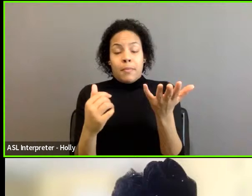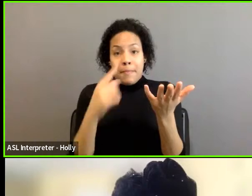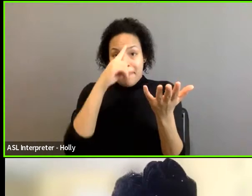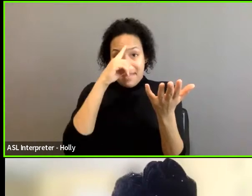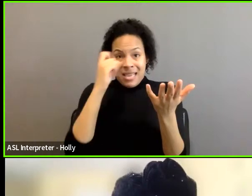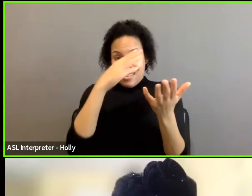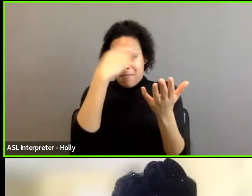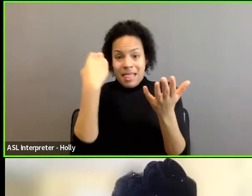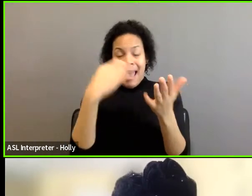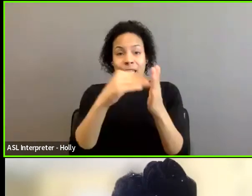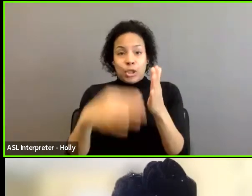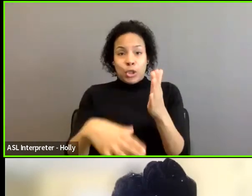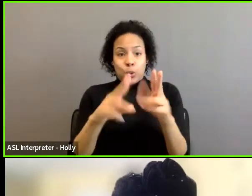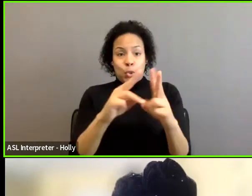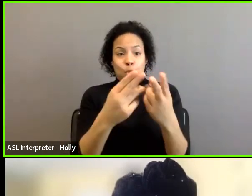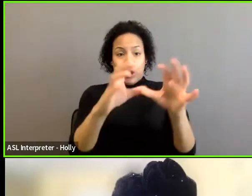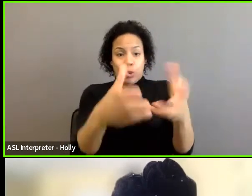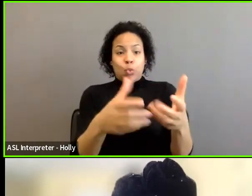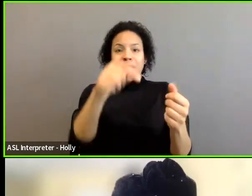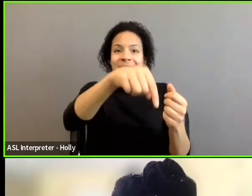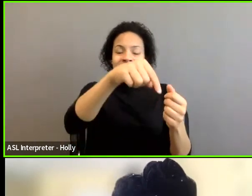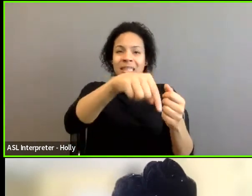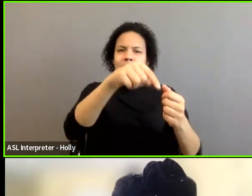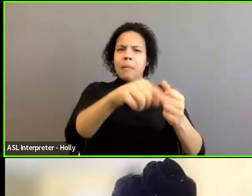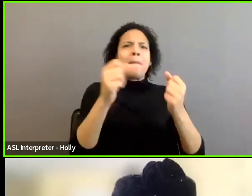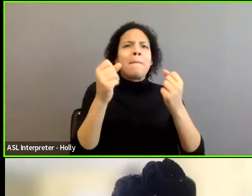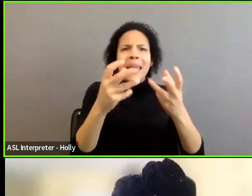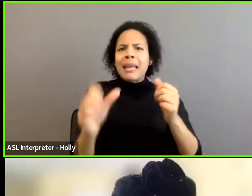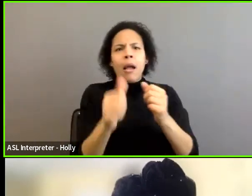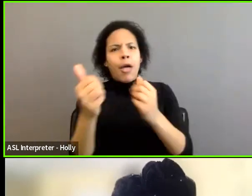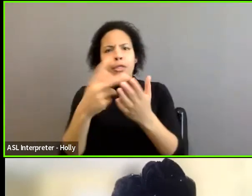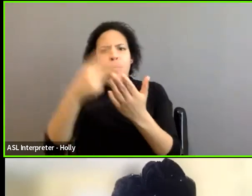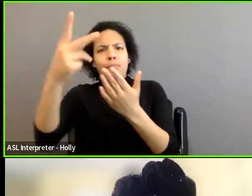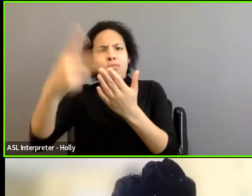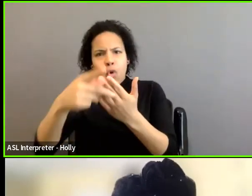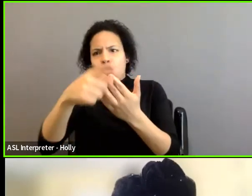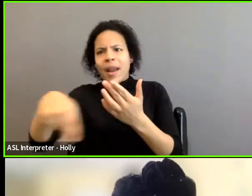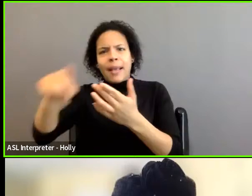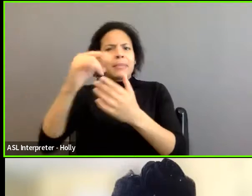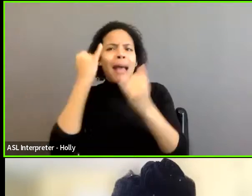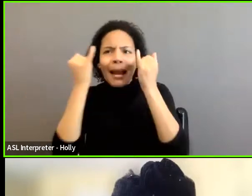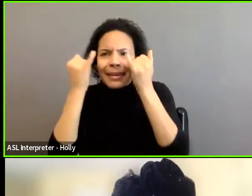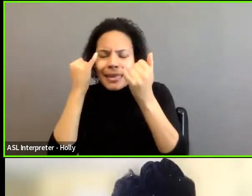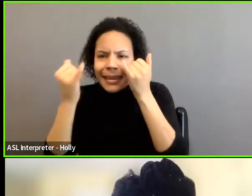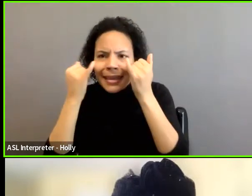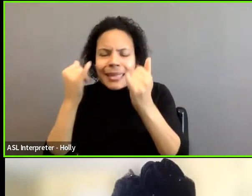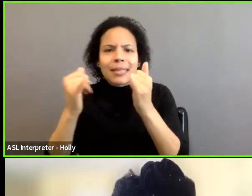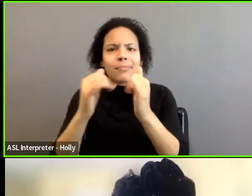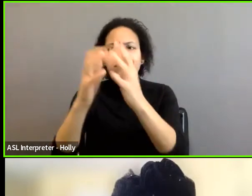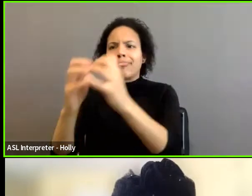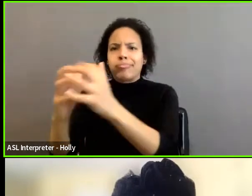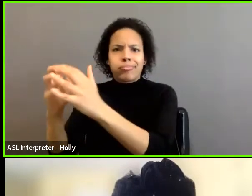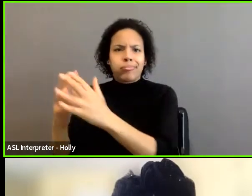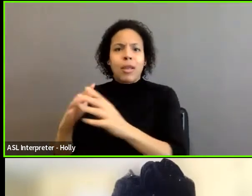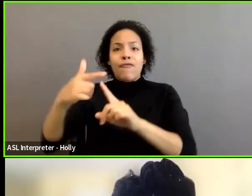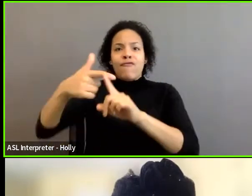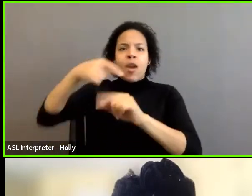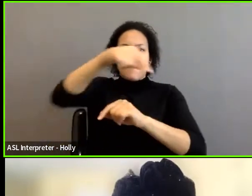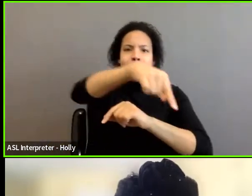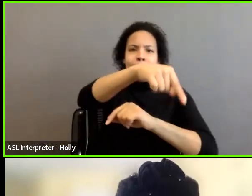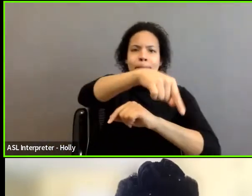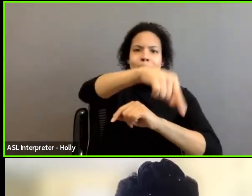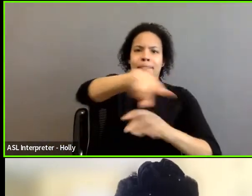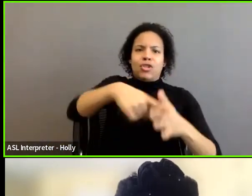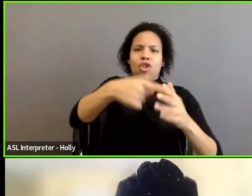Union, and we'll talk about this, I'm sure, a little bit more with Chancellor Dees, has really served as an effective form of